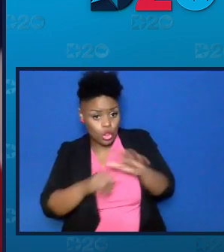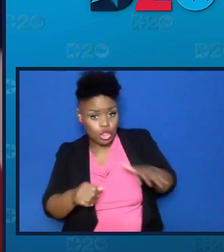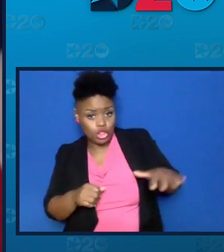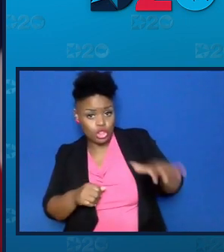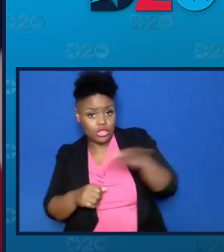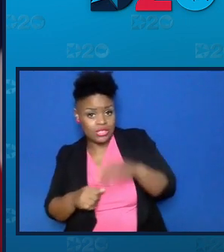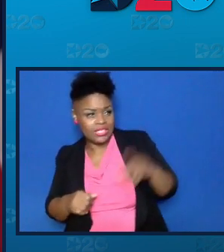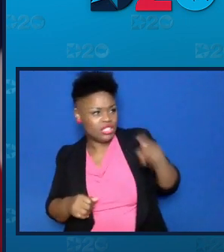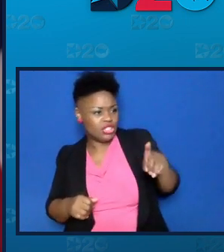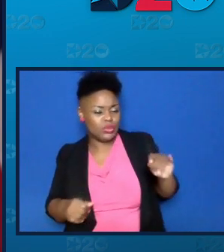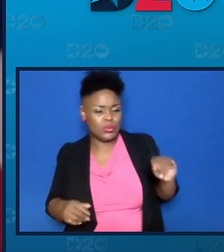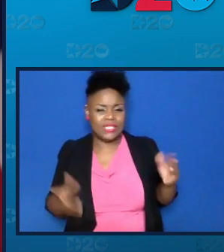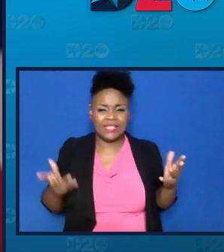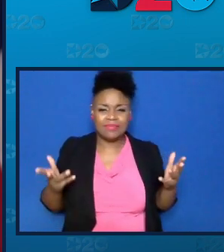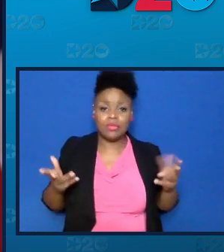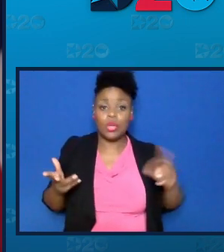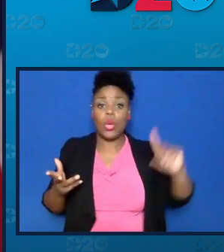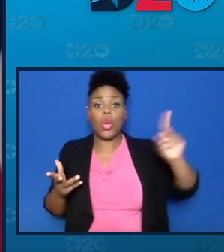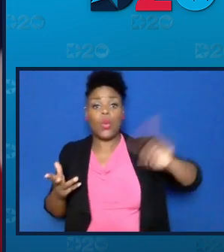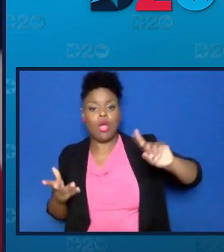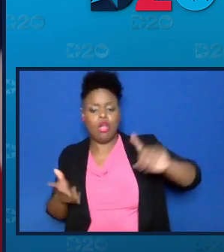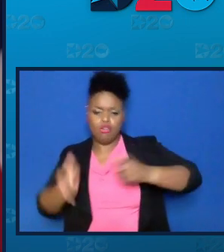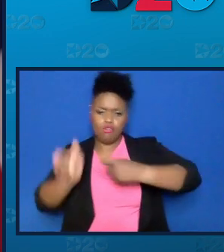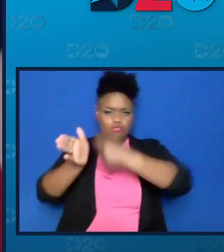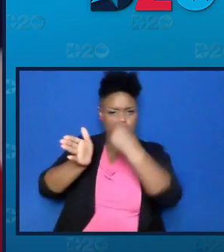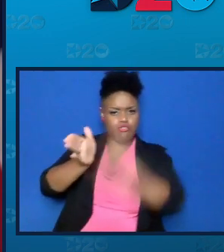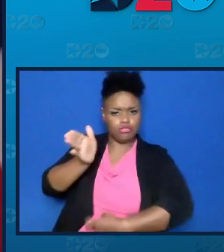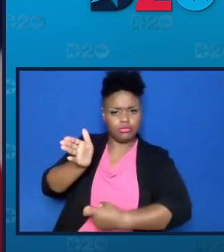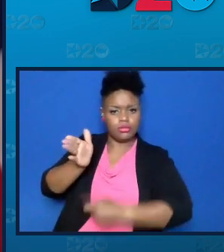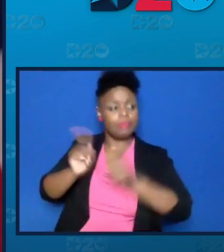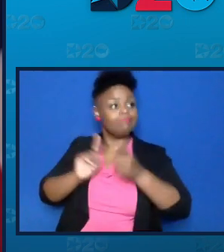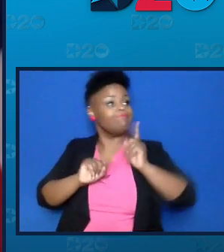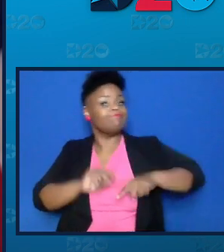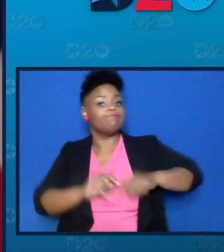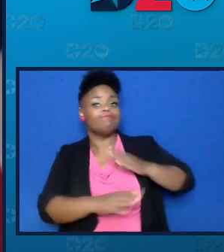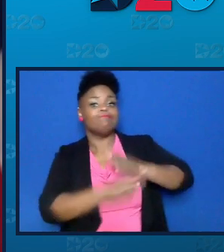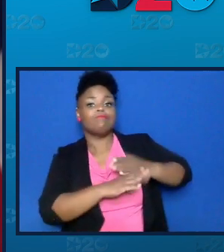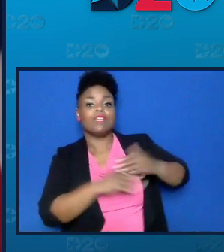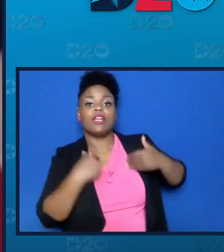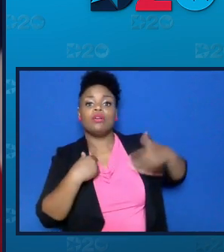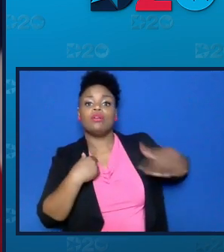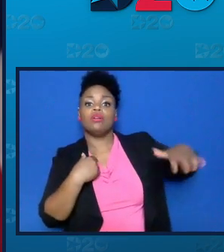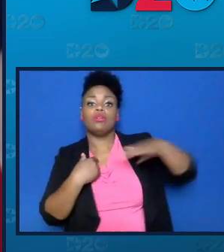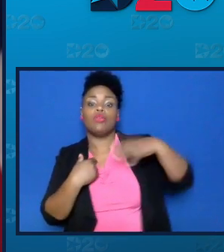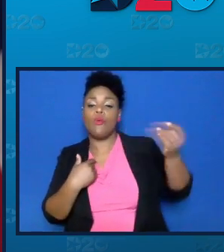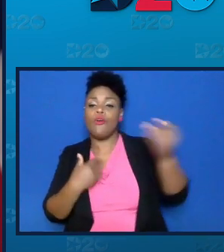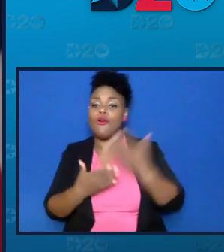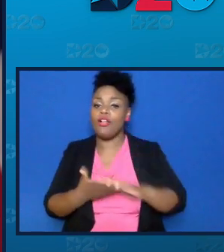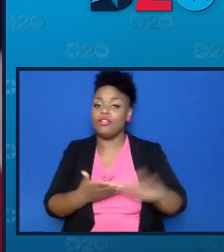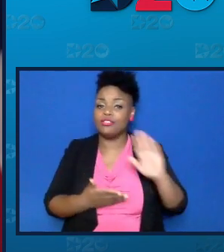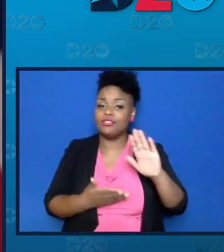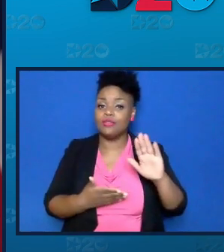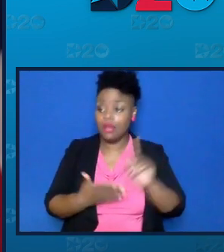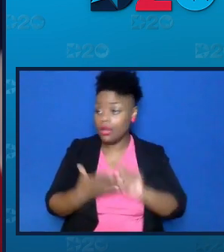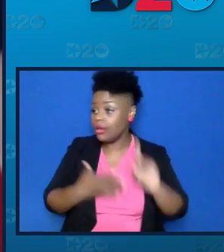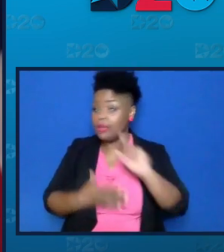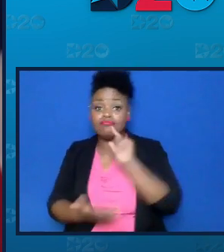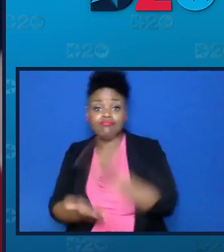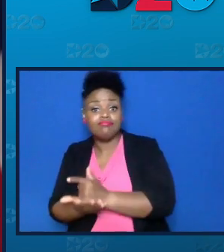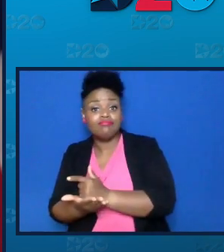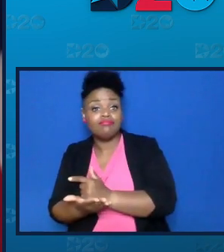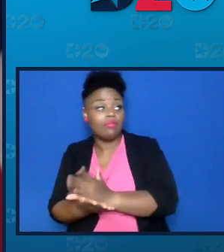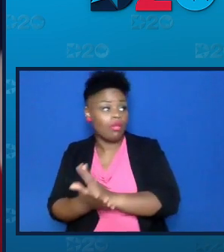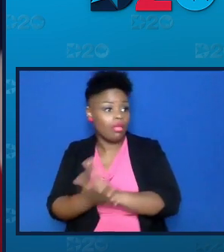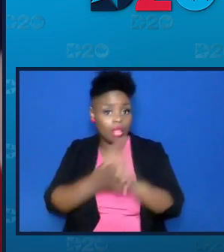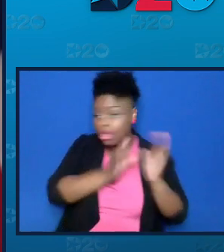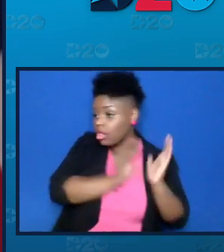young people from going to college and student debt doesn't crush them when they get out. With a child care